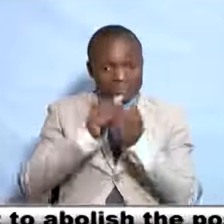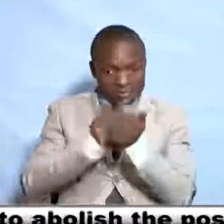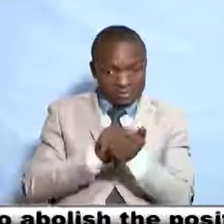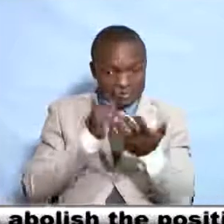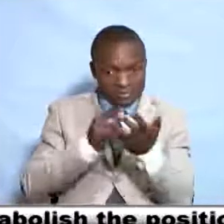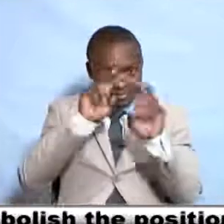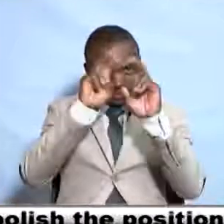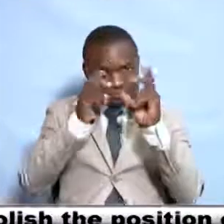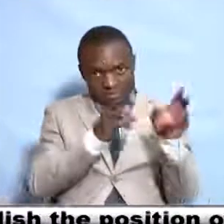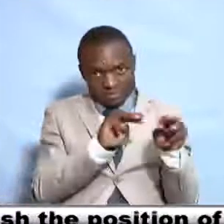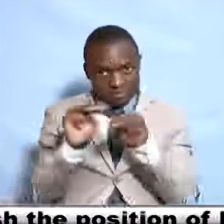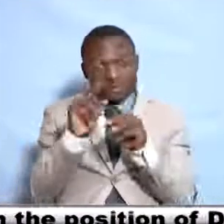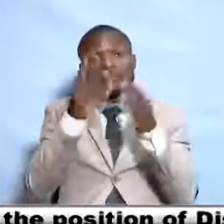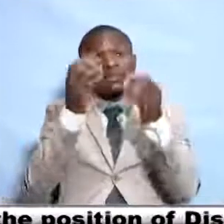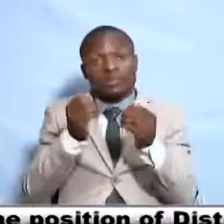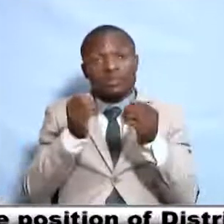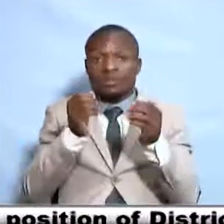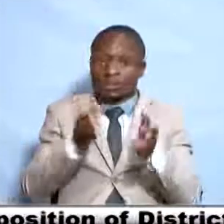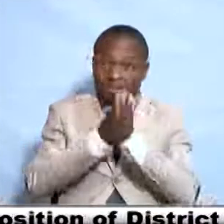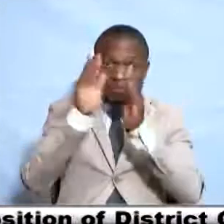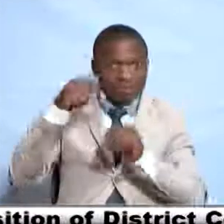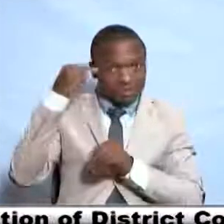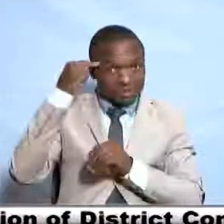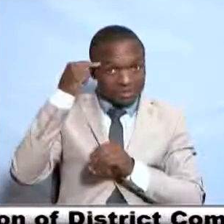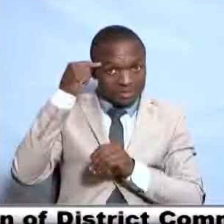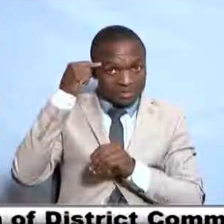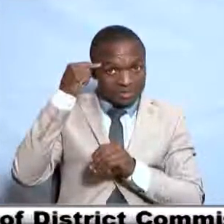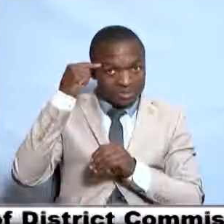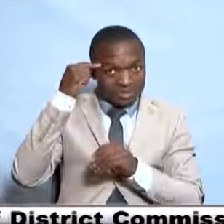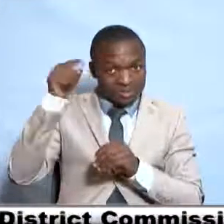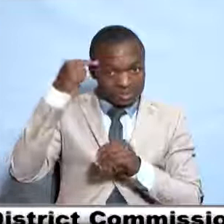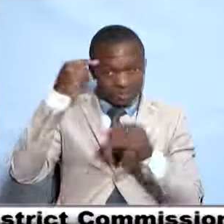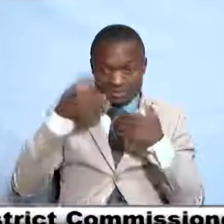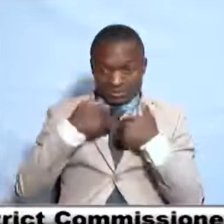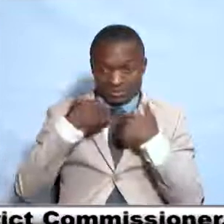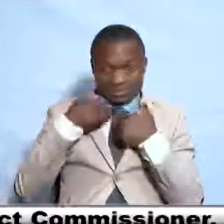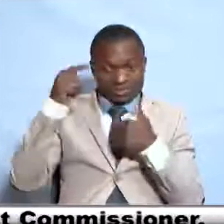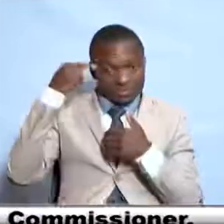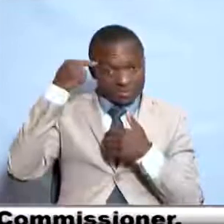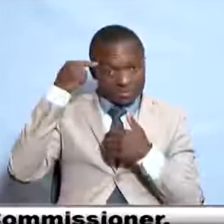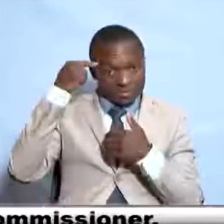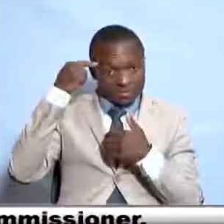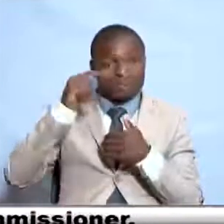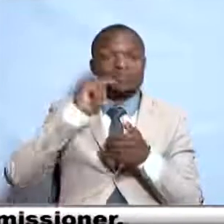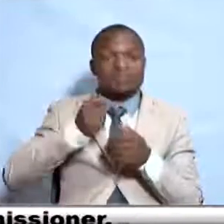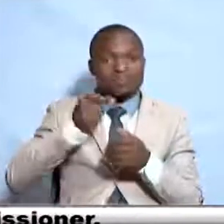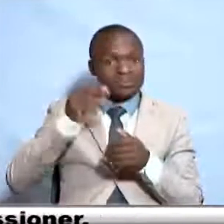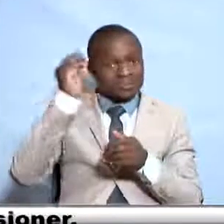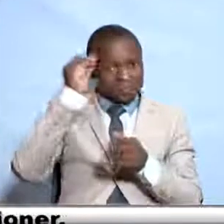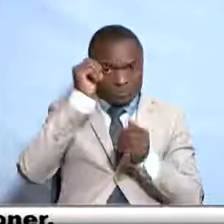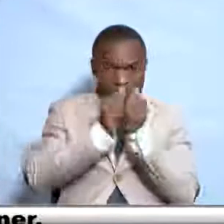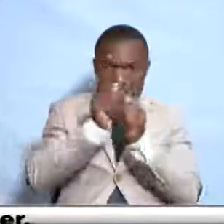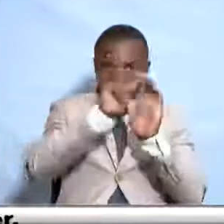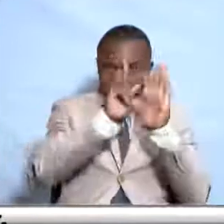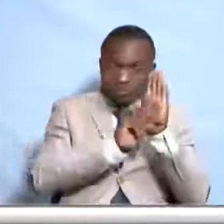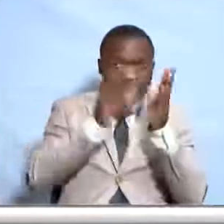been moved, I would want to urge government. We have a government in place. The government must recognize which policies